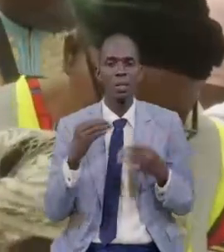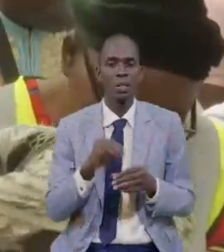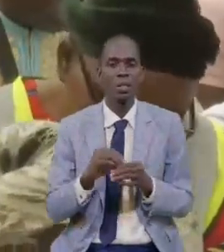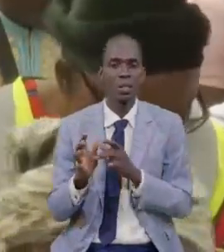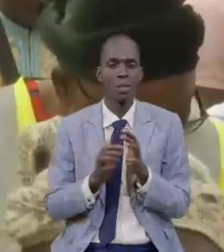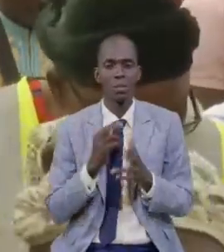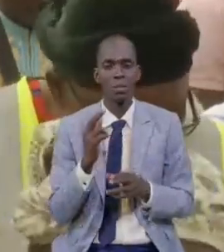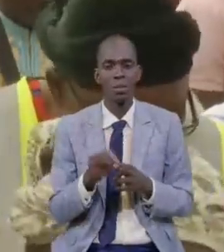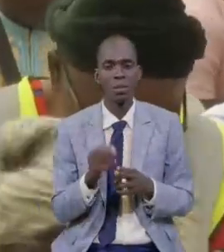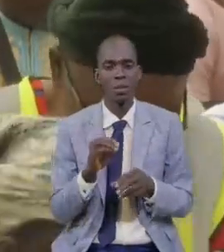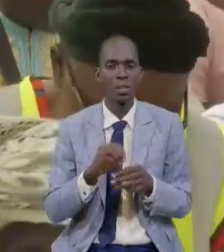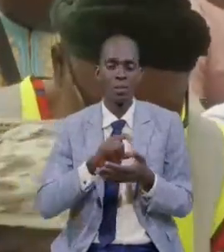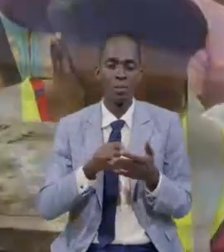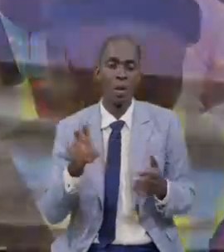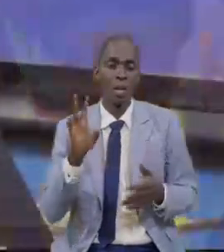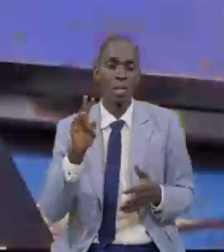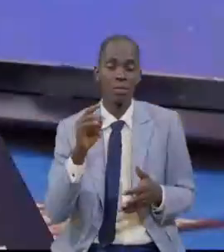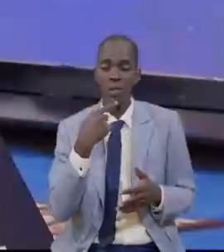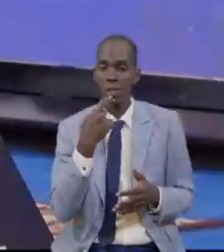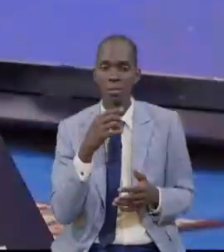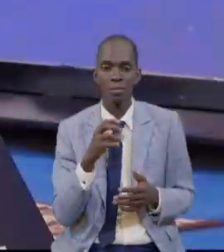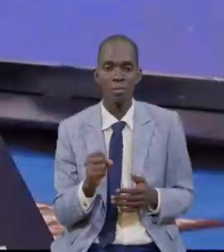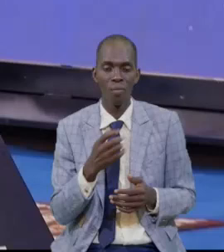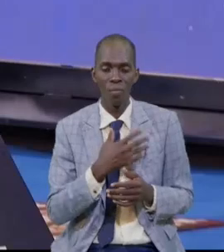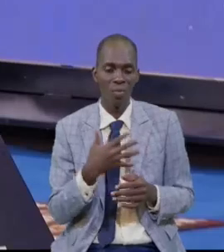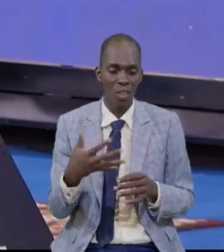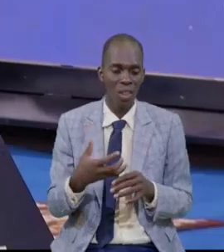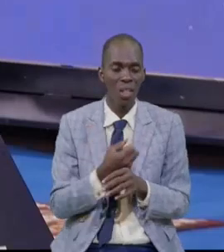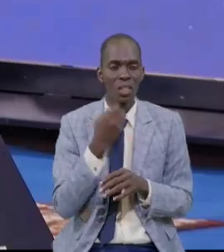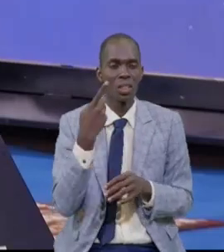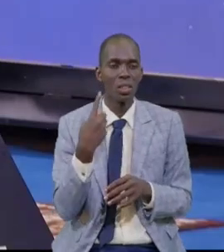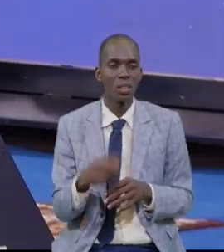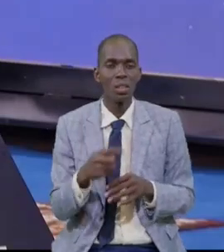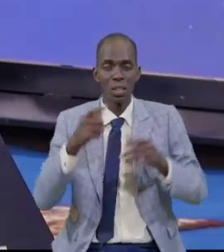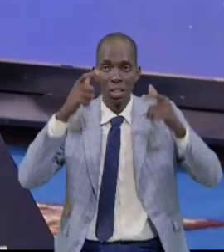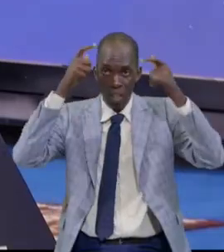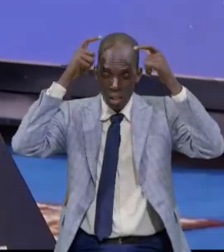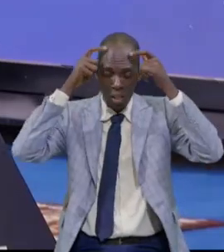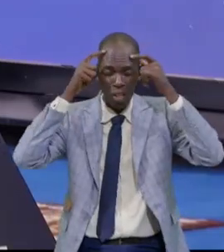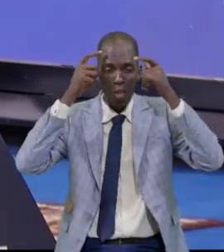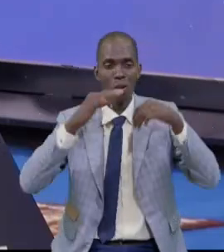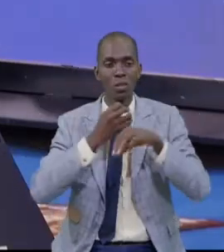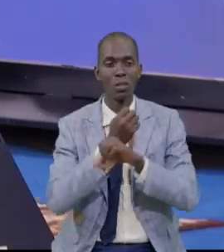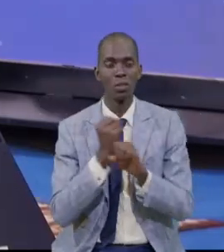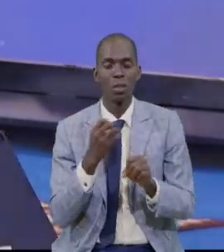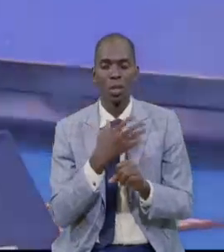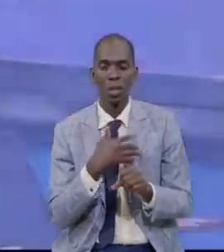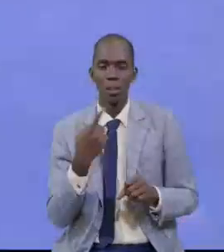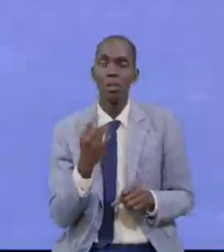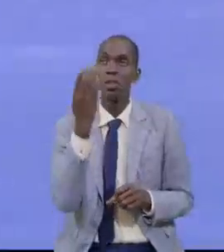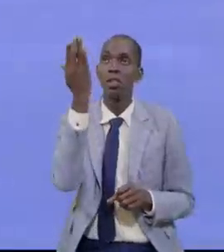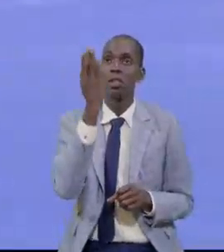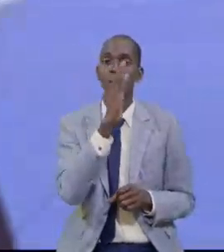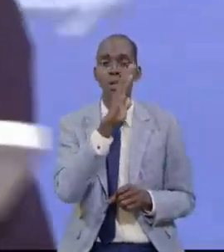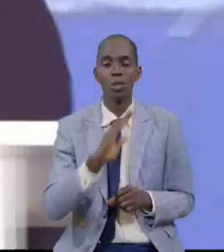says, and take the helmet of salvation and the sword of the Spirit, which is the